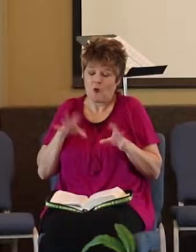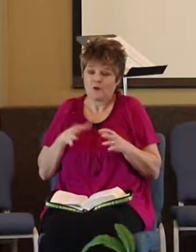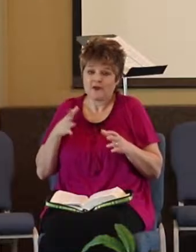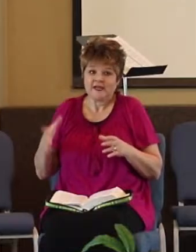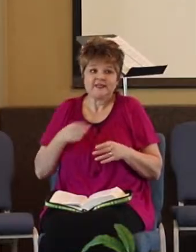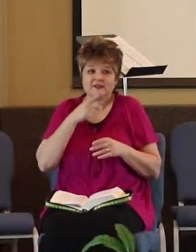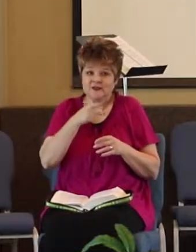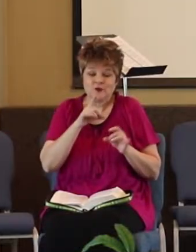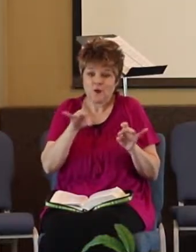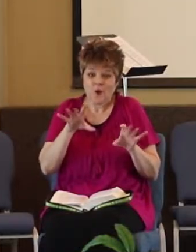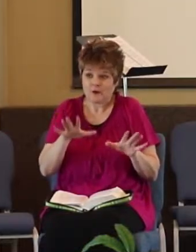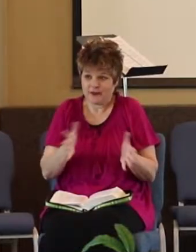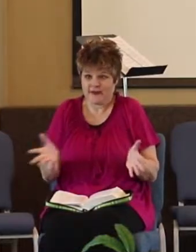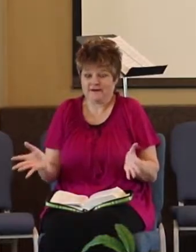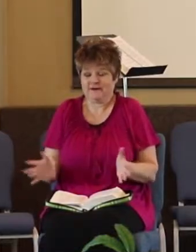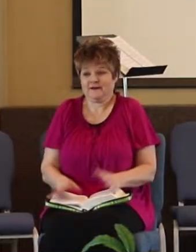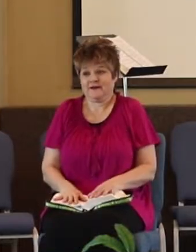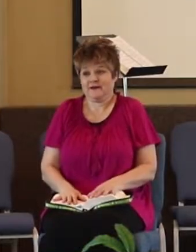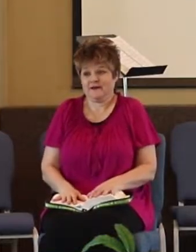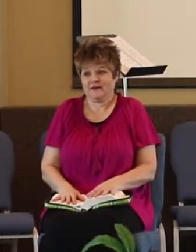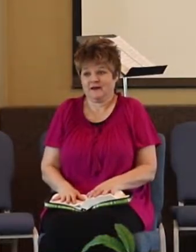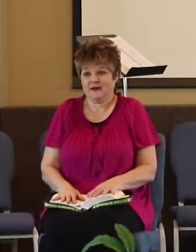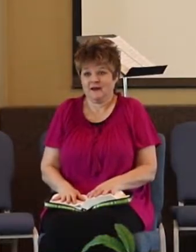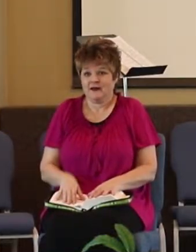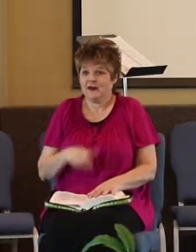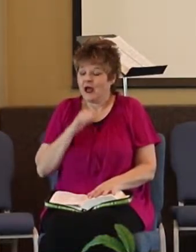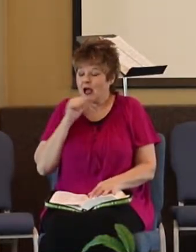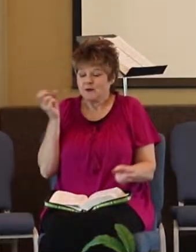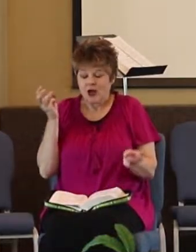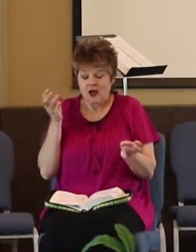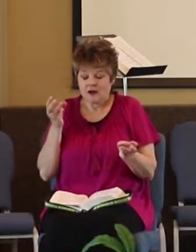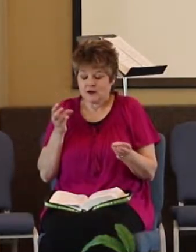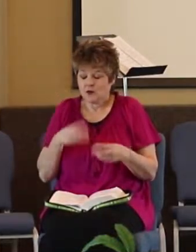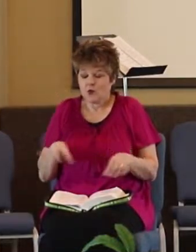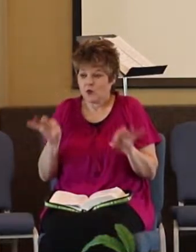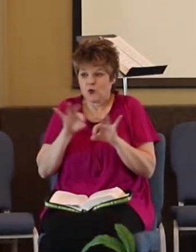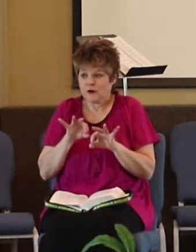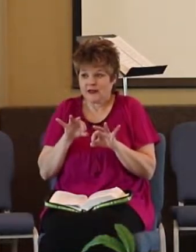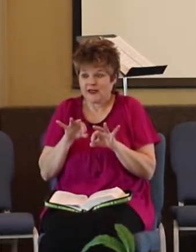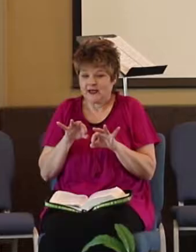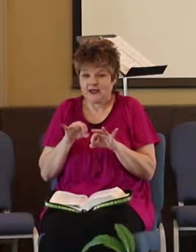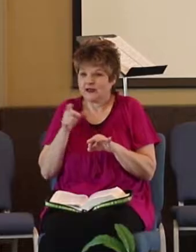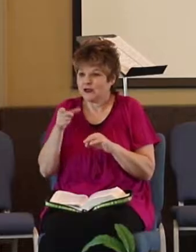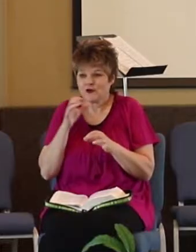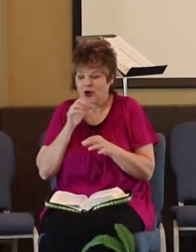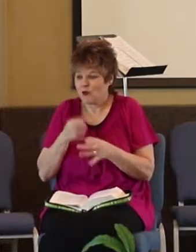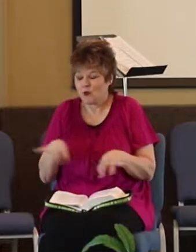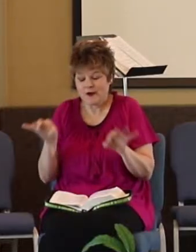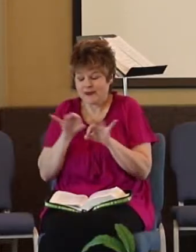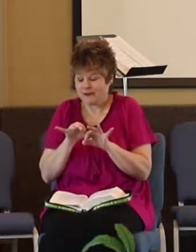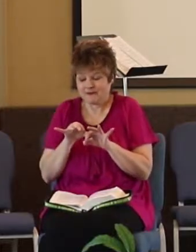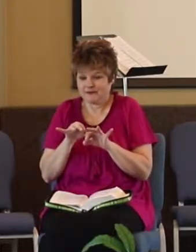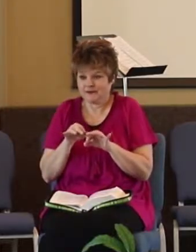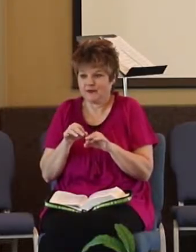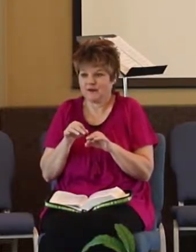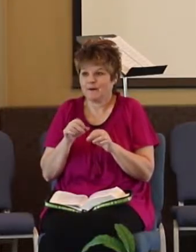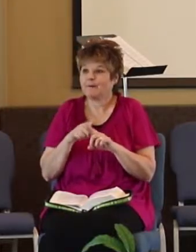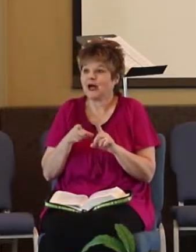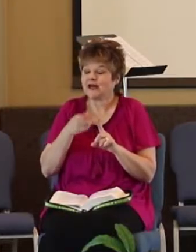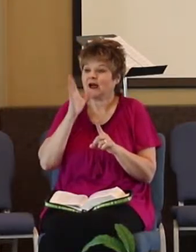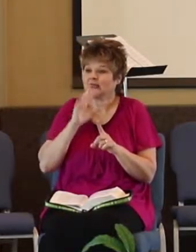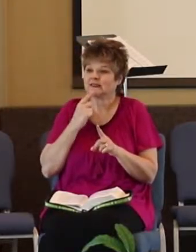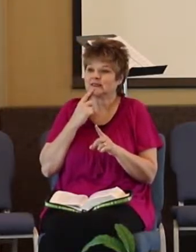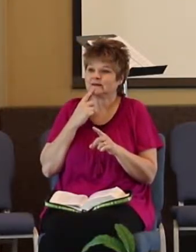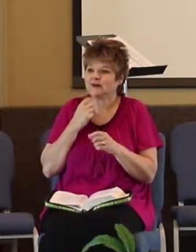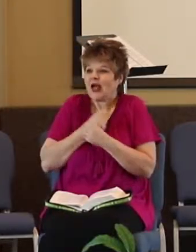You do horrible things. I'm not worthy. I'm not worthy. You're not worthy. But God says, I love you